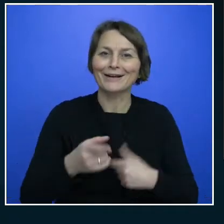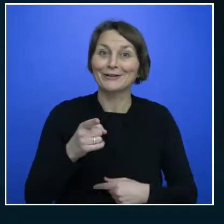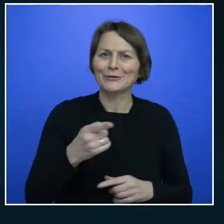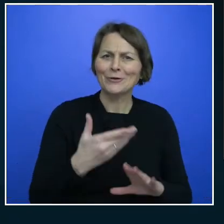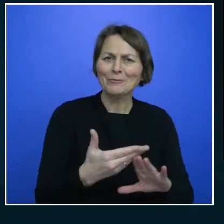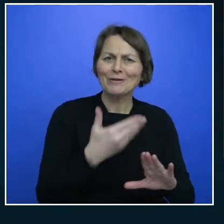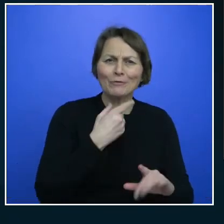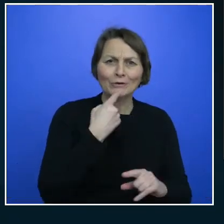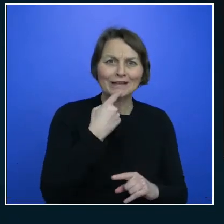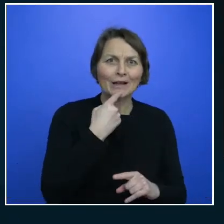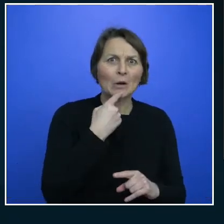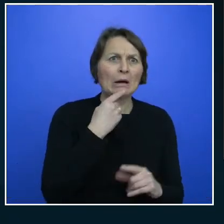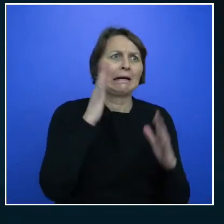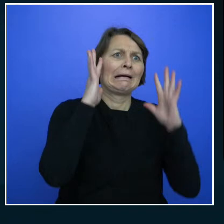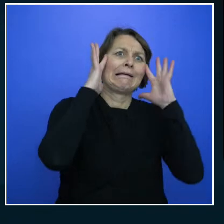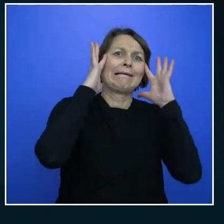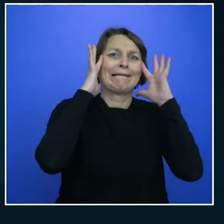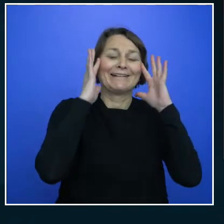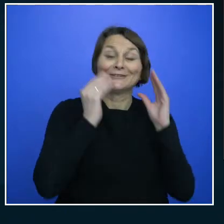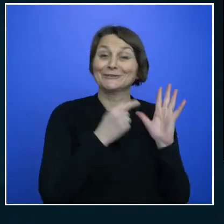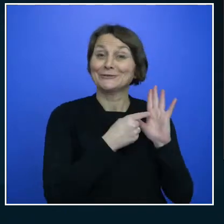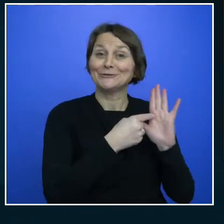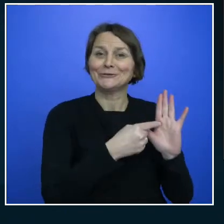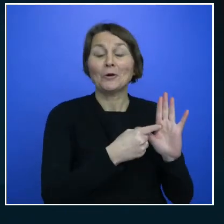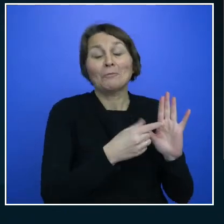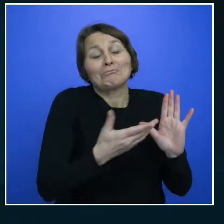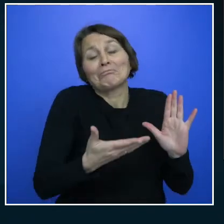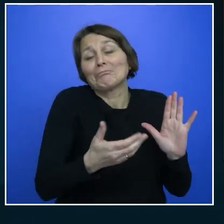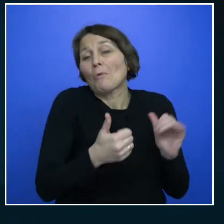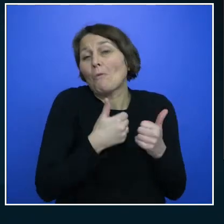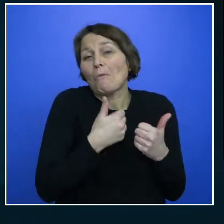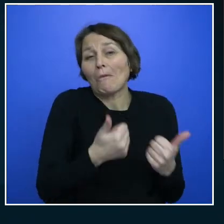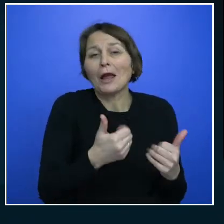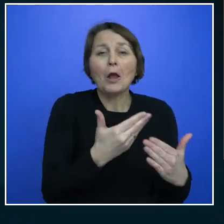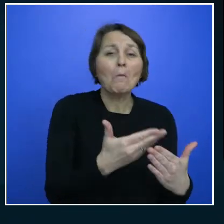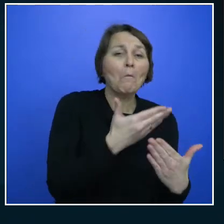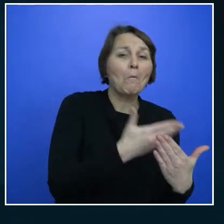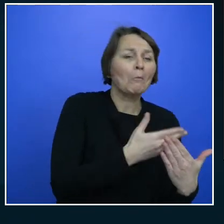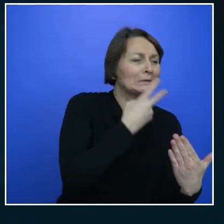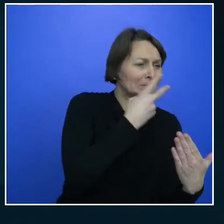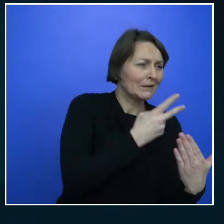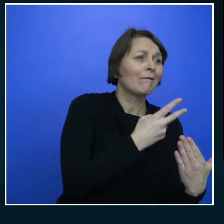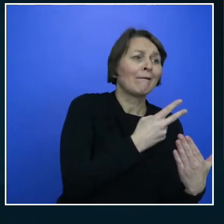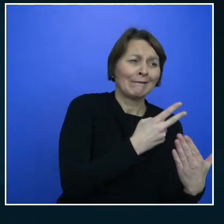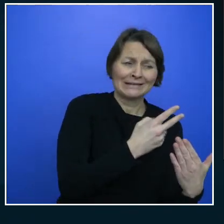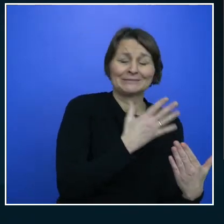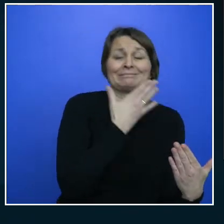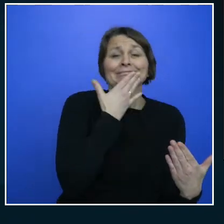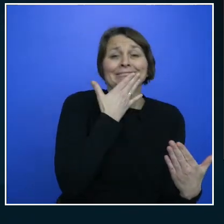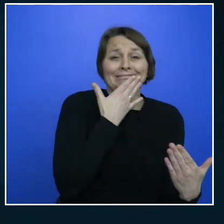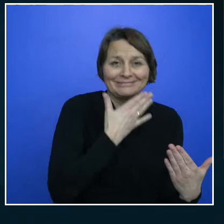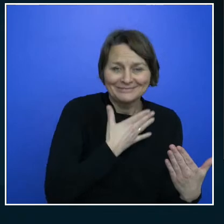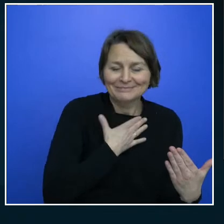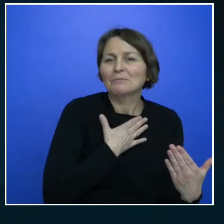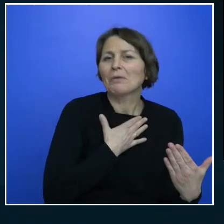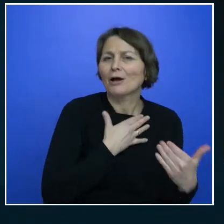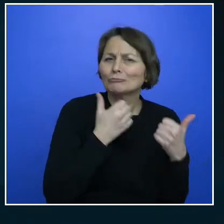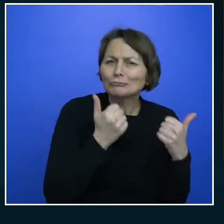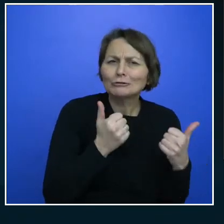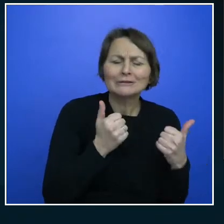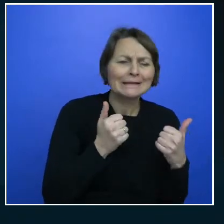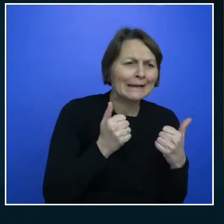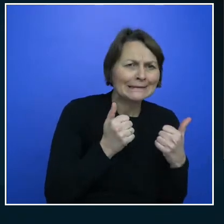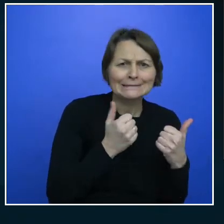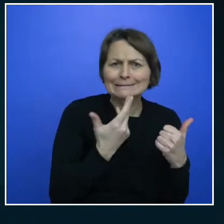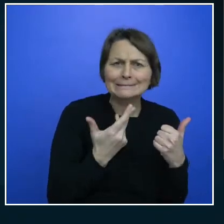something that we all ran into, right? We've all seen those errors when templates fail, and going back into the JSON templates, and like you said, going into all of these linked